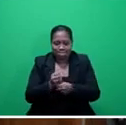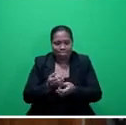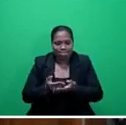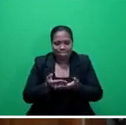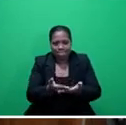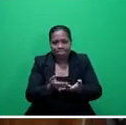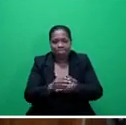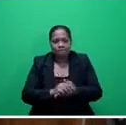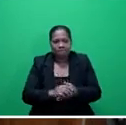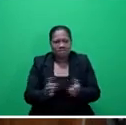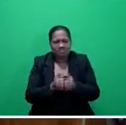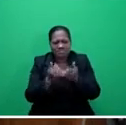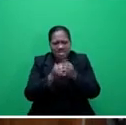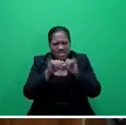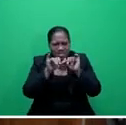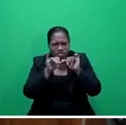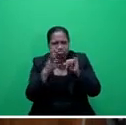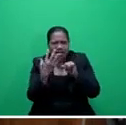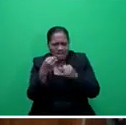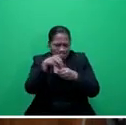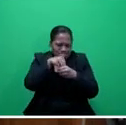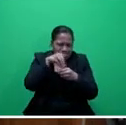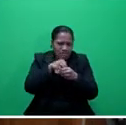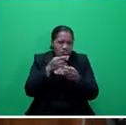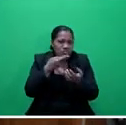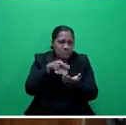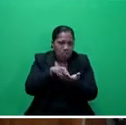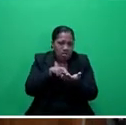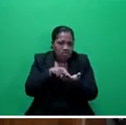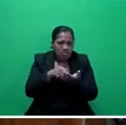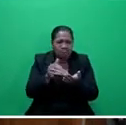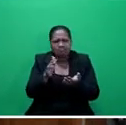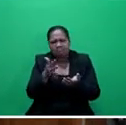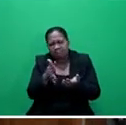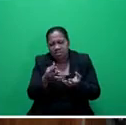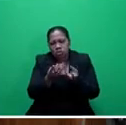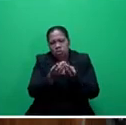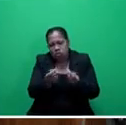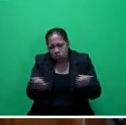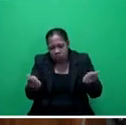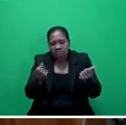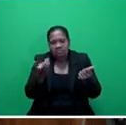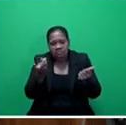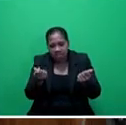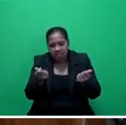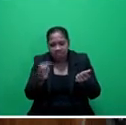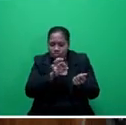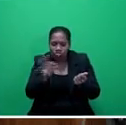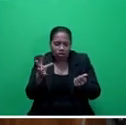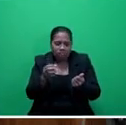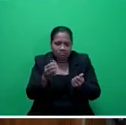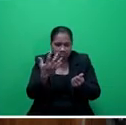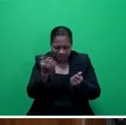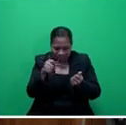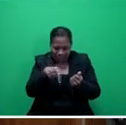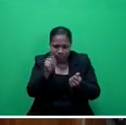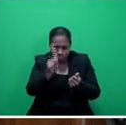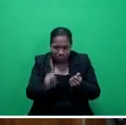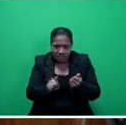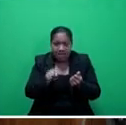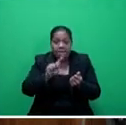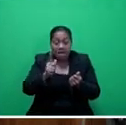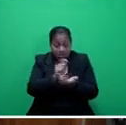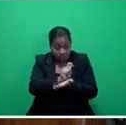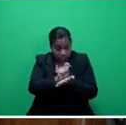Many issues that are contained in this report may have been resolved and may not occur today, but for transparency and good governance